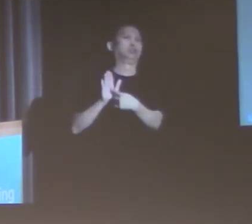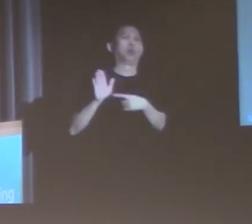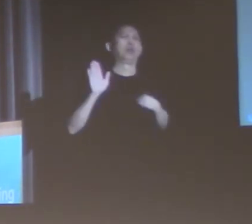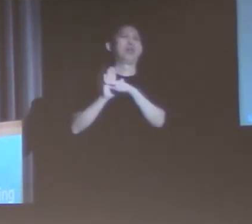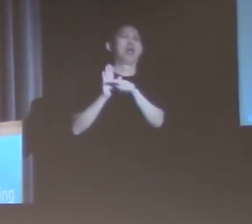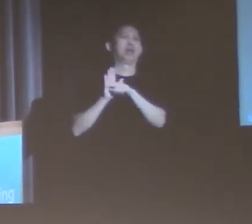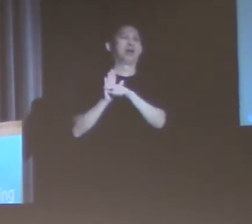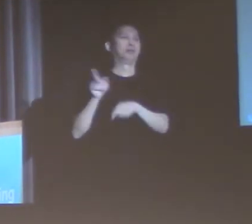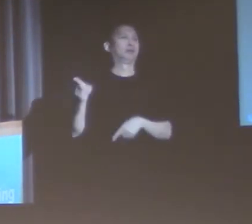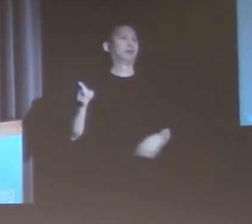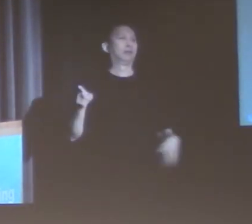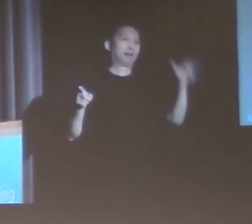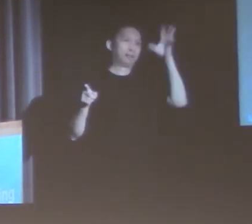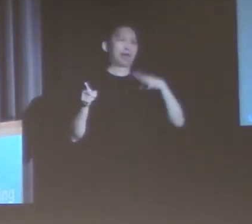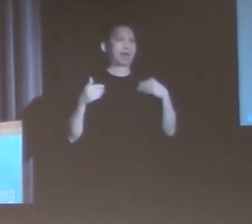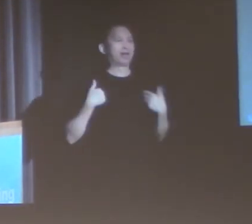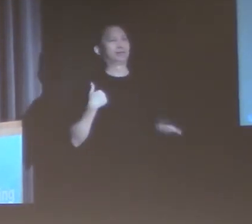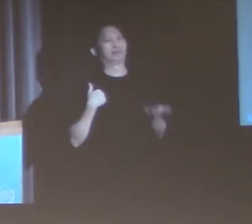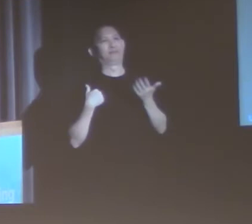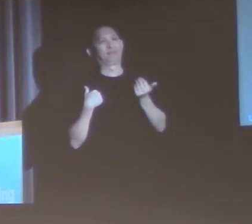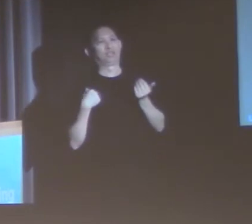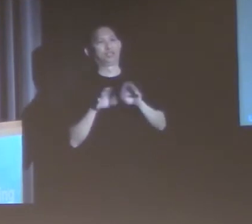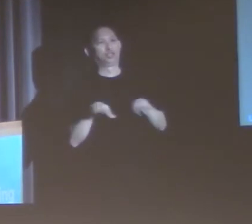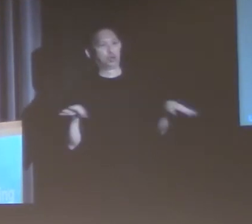15 children, the prison sentence, etc.